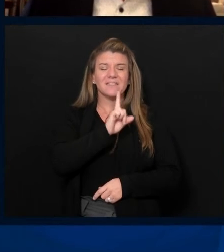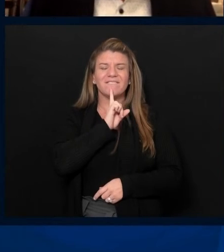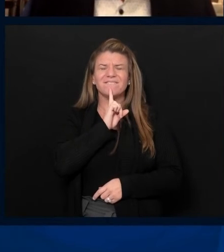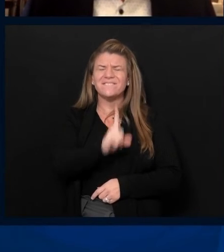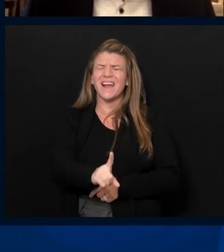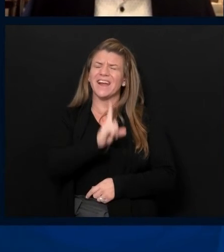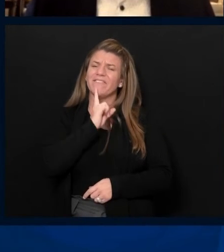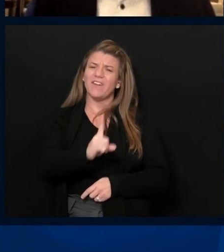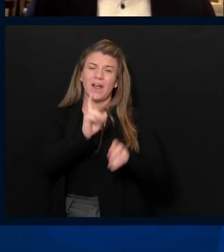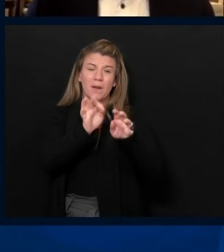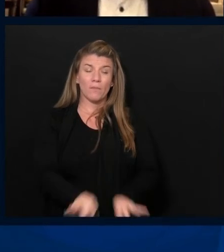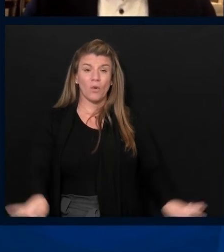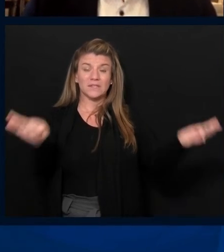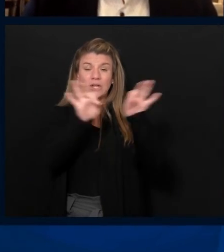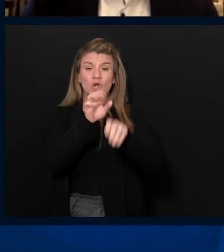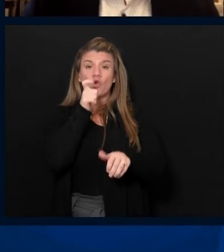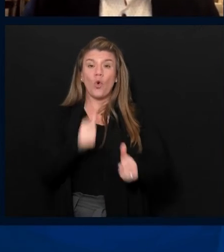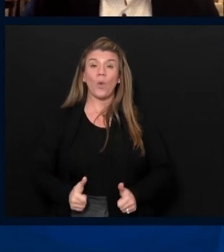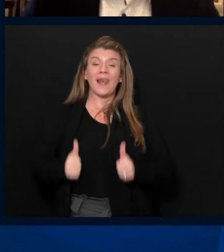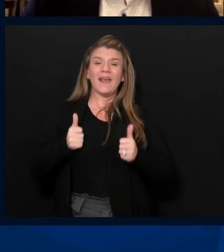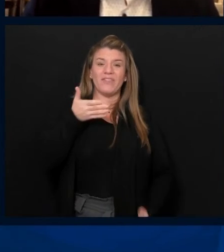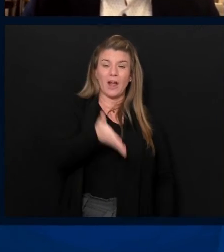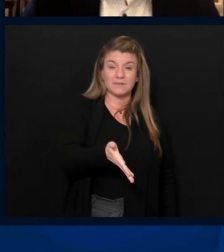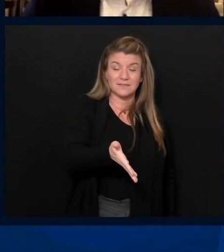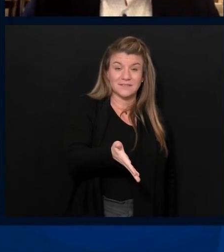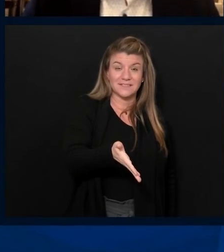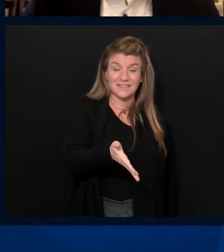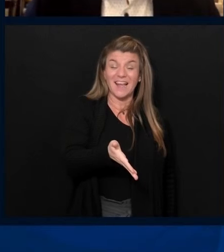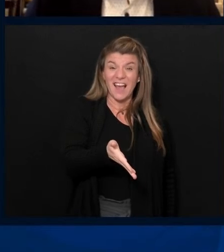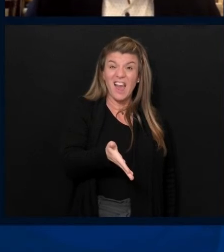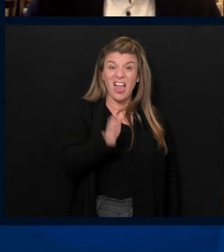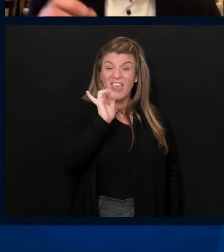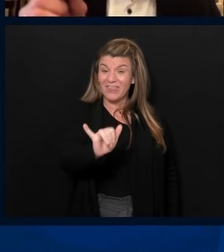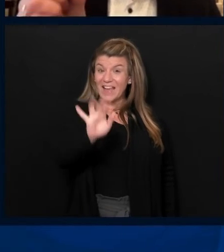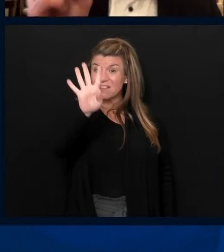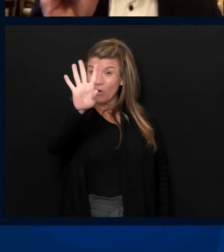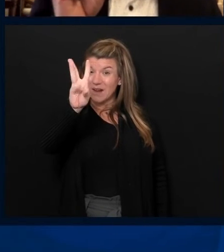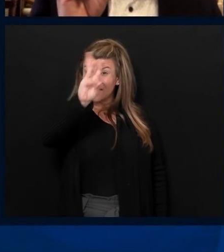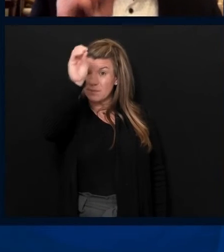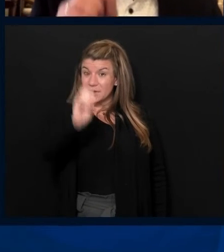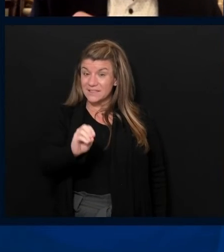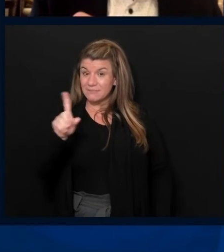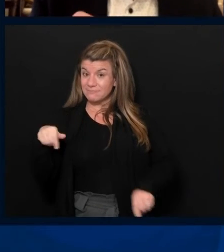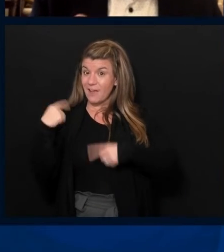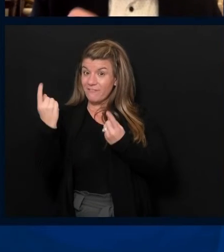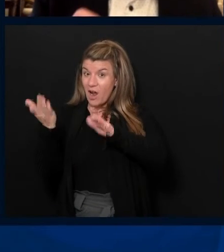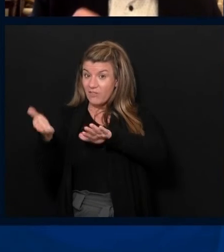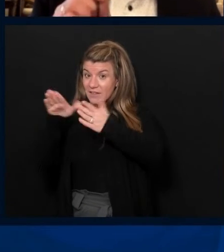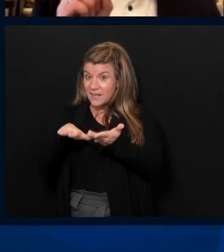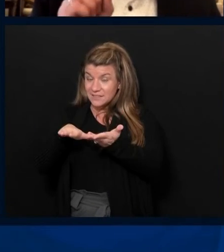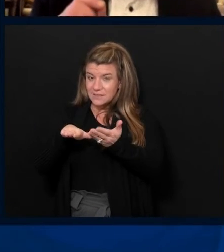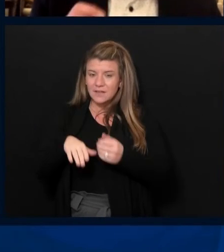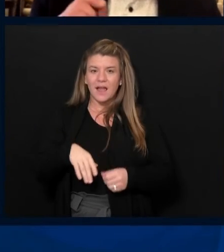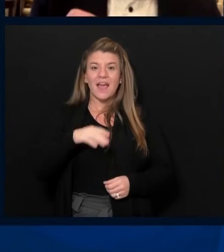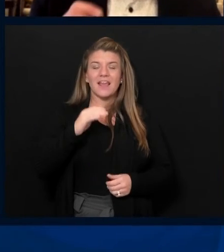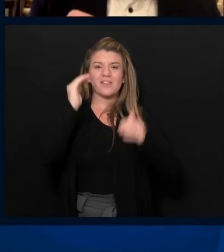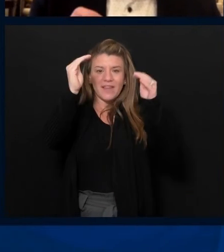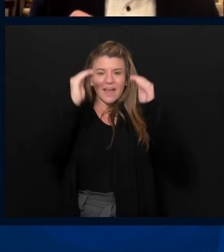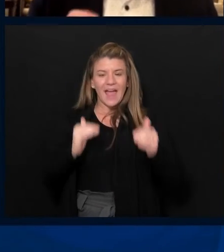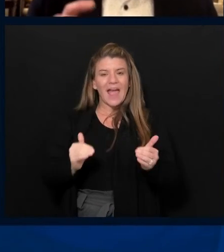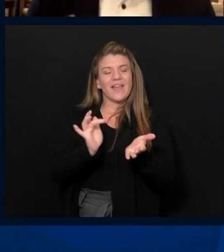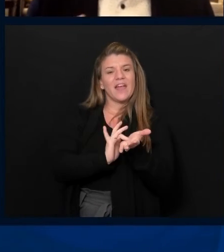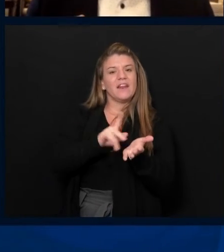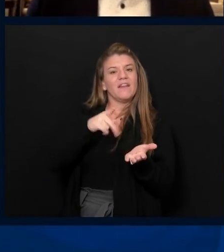critical, the residents, because these are the people that account for 47% of our deaths. And then we focus on pharmacies. And the reason